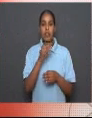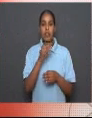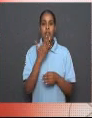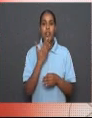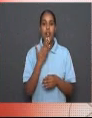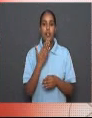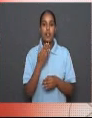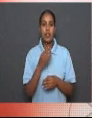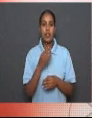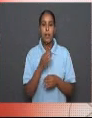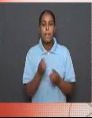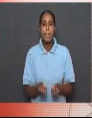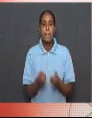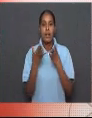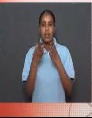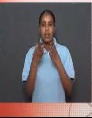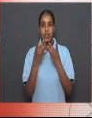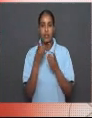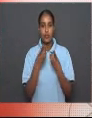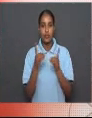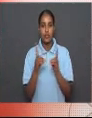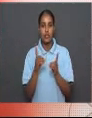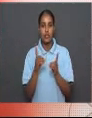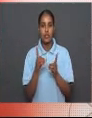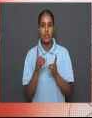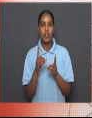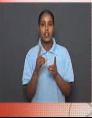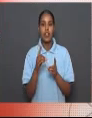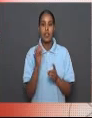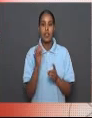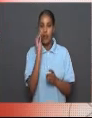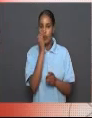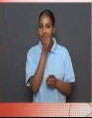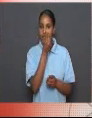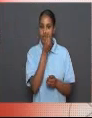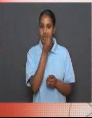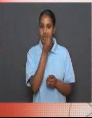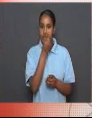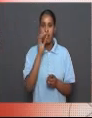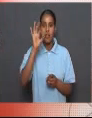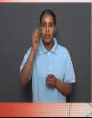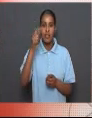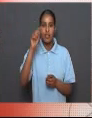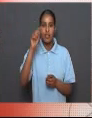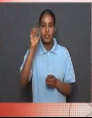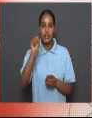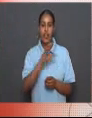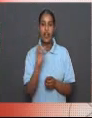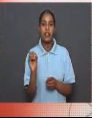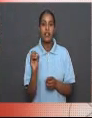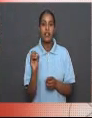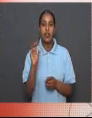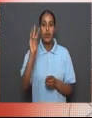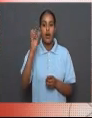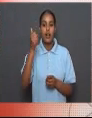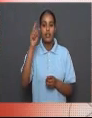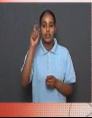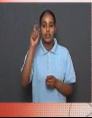flavor of many fruits, flowers, fats, and